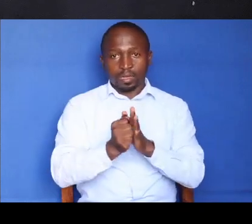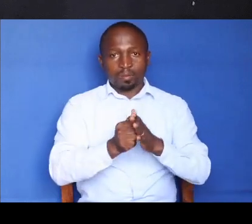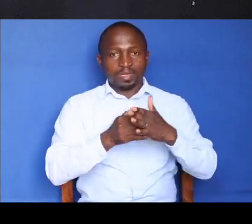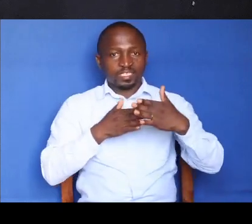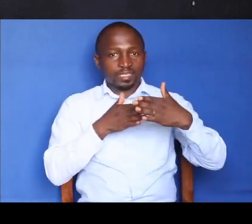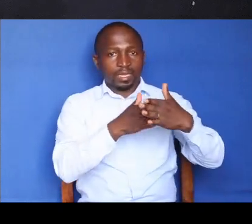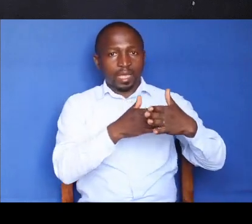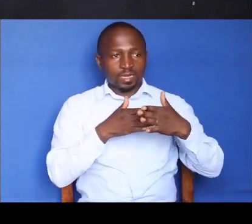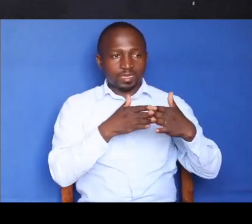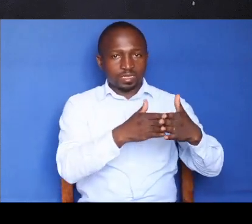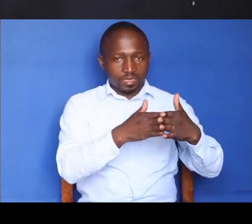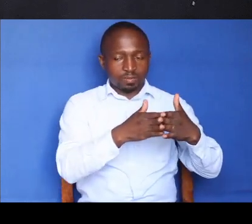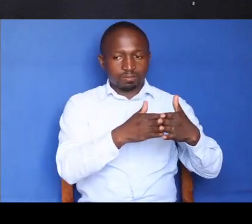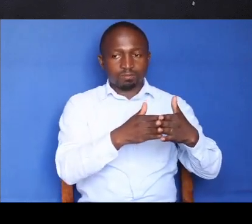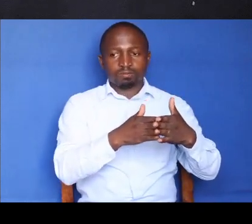rejuvenation.